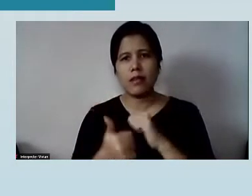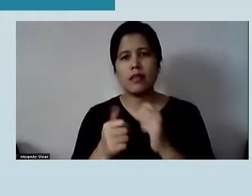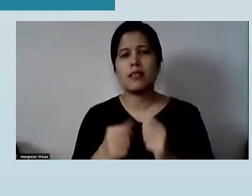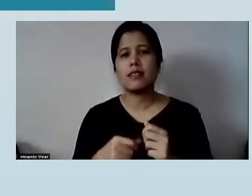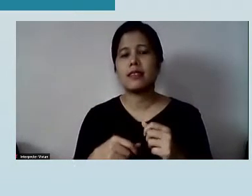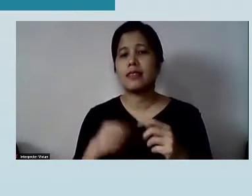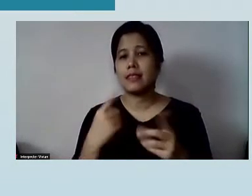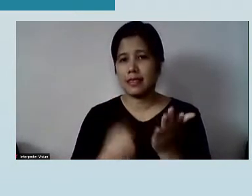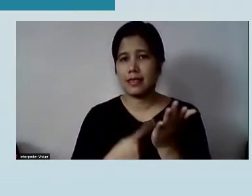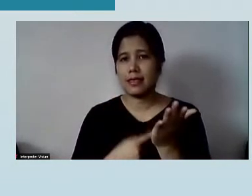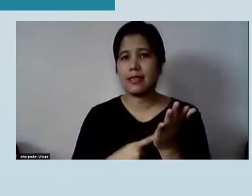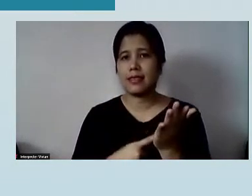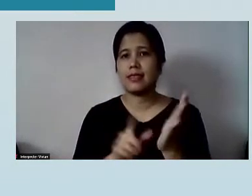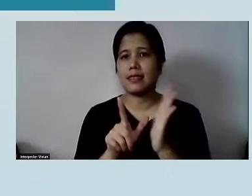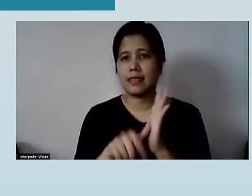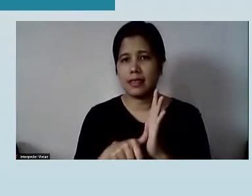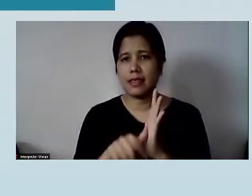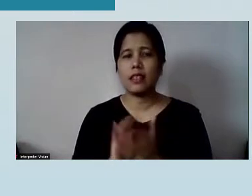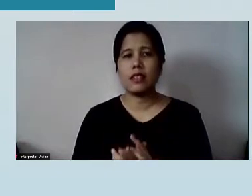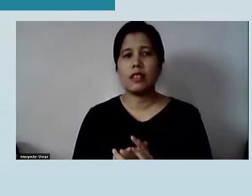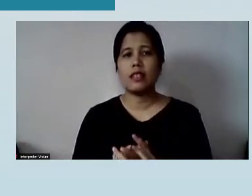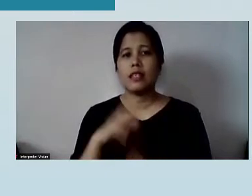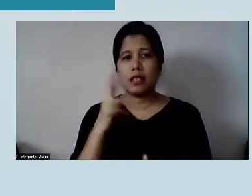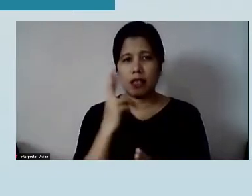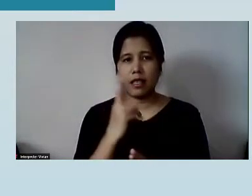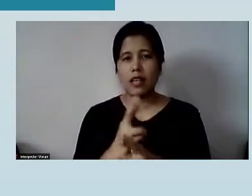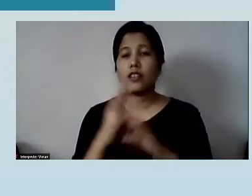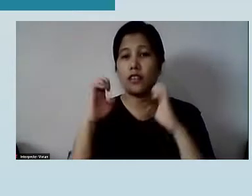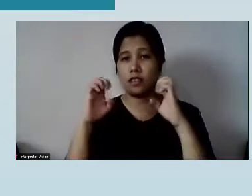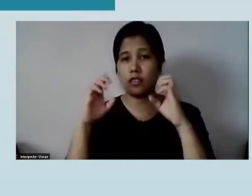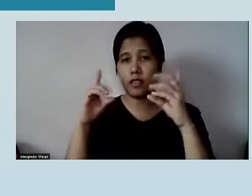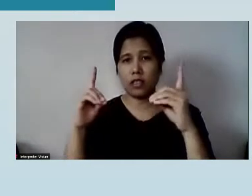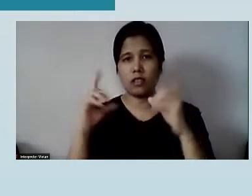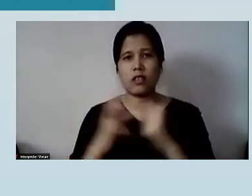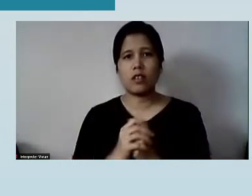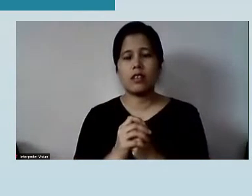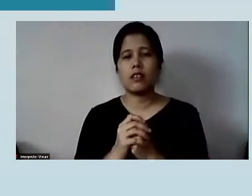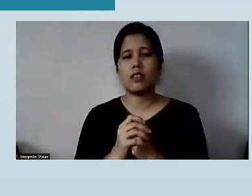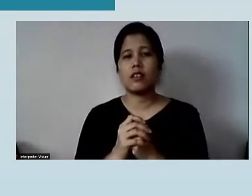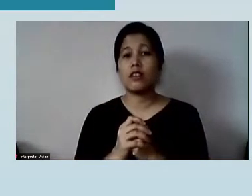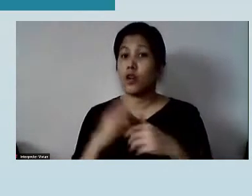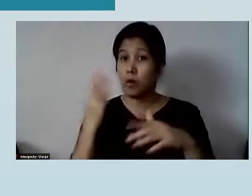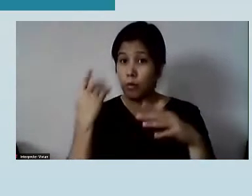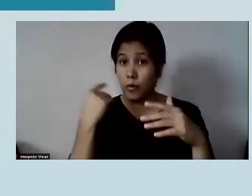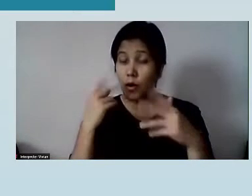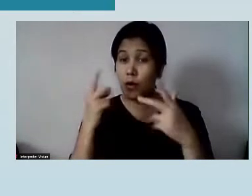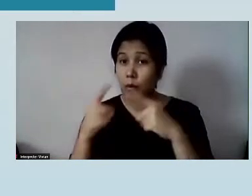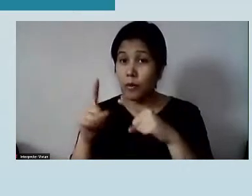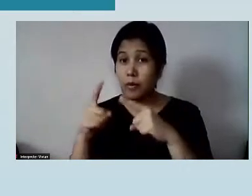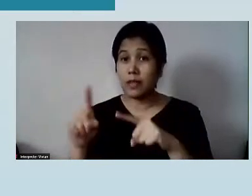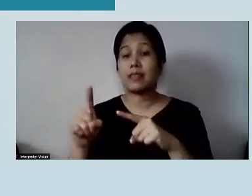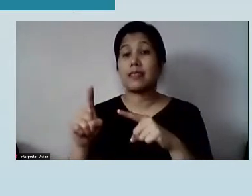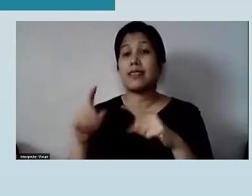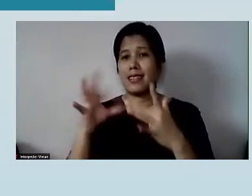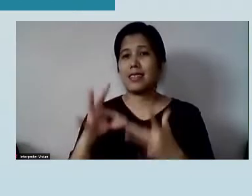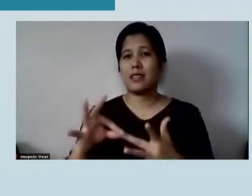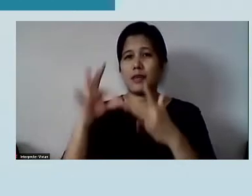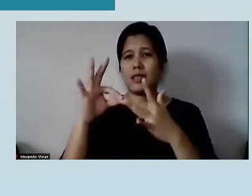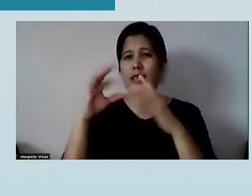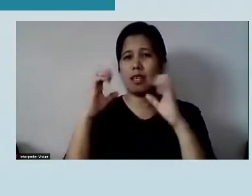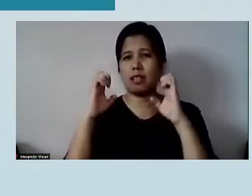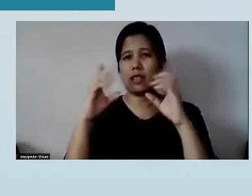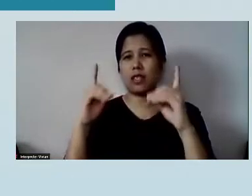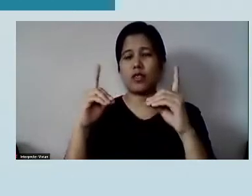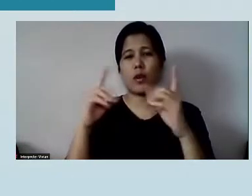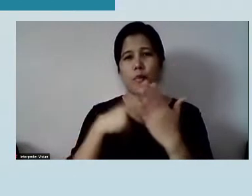i-discuss yan. No? And then the right to education. Pumapasok tayo doon sa mga special education program. But